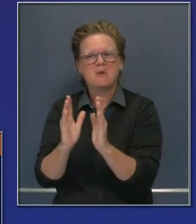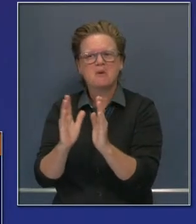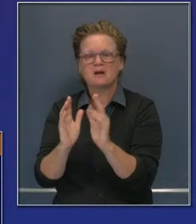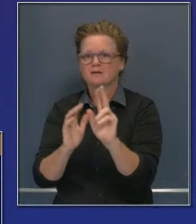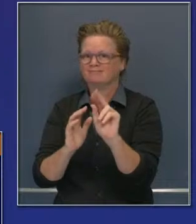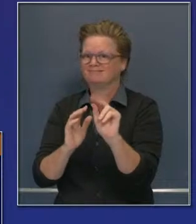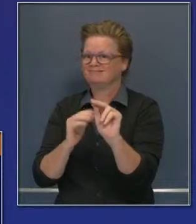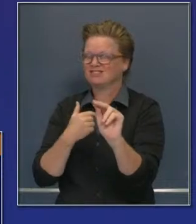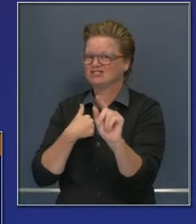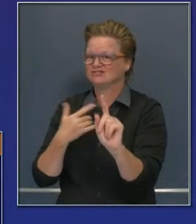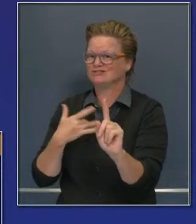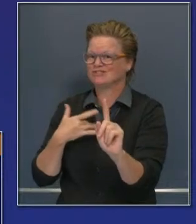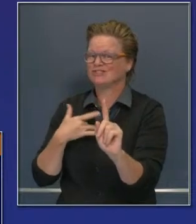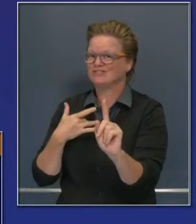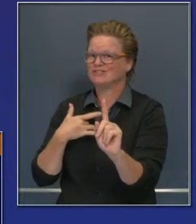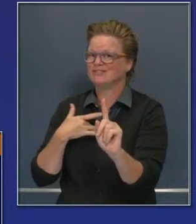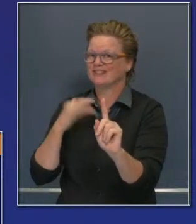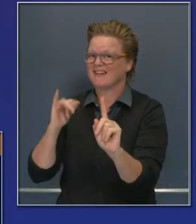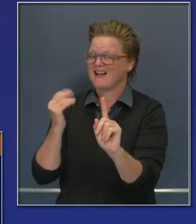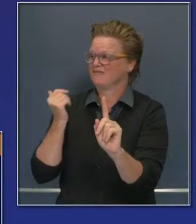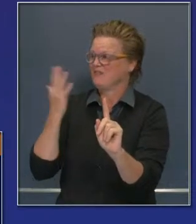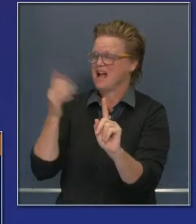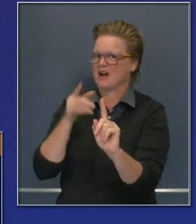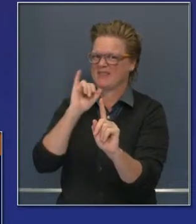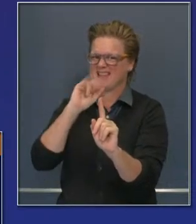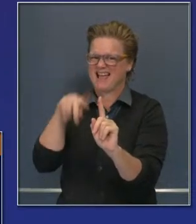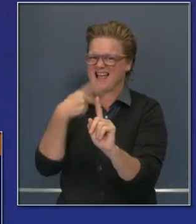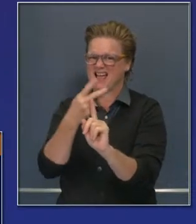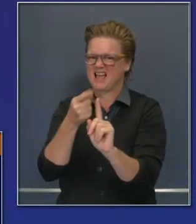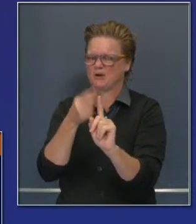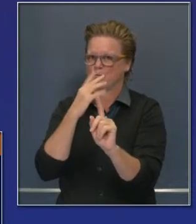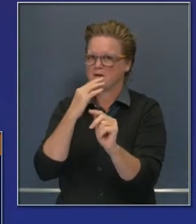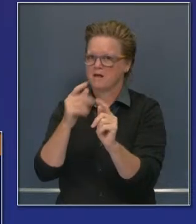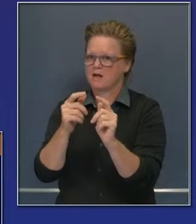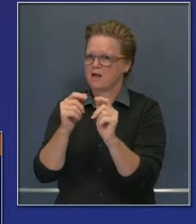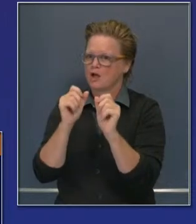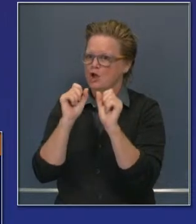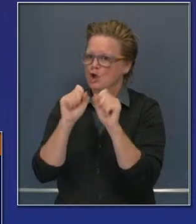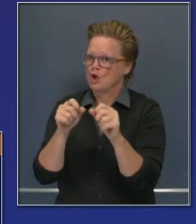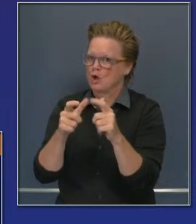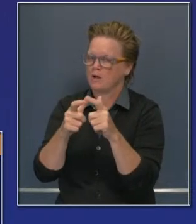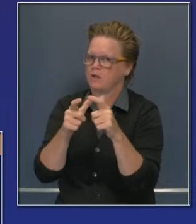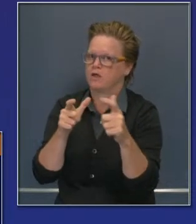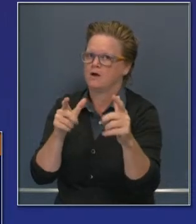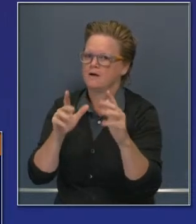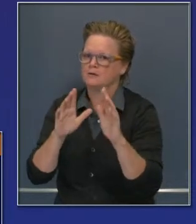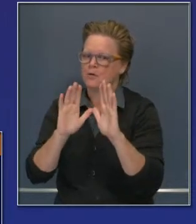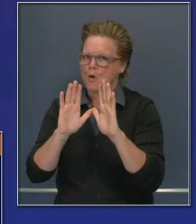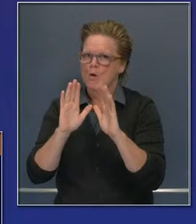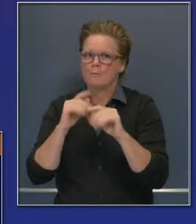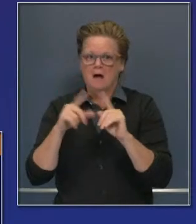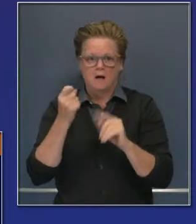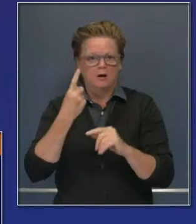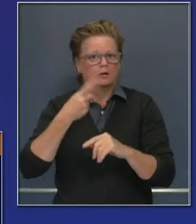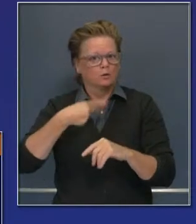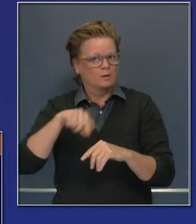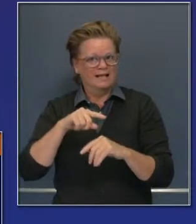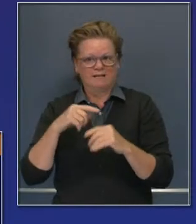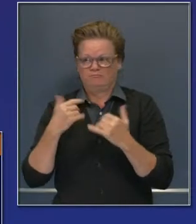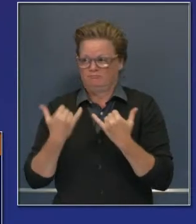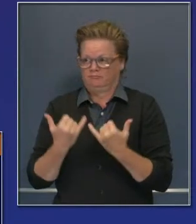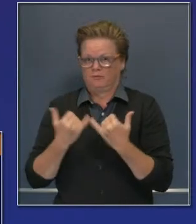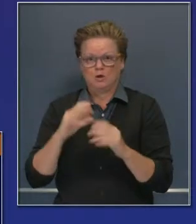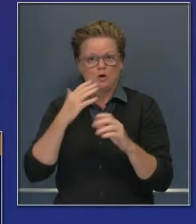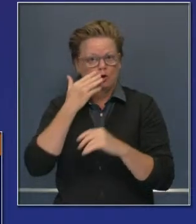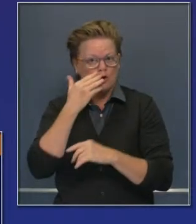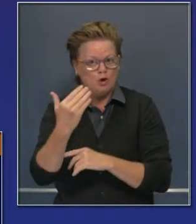one, again, of focus. Today, we are making progress. Over the weekend, we were able to substantially increase the containment